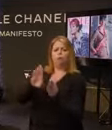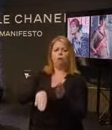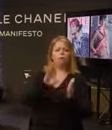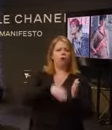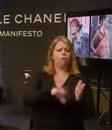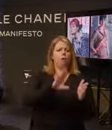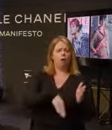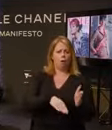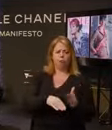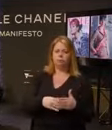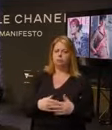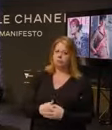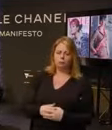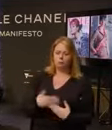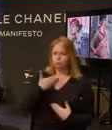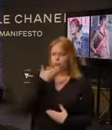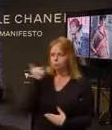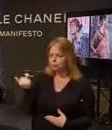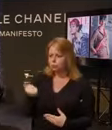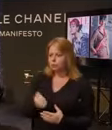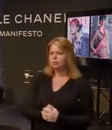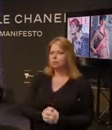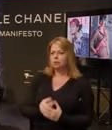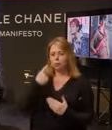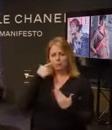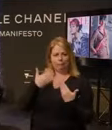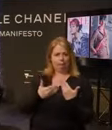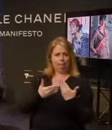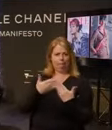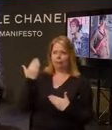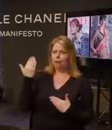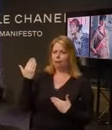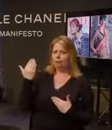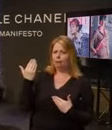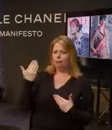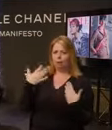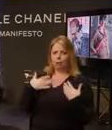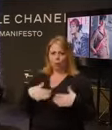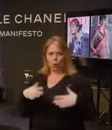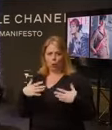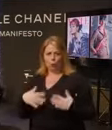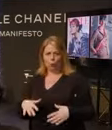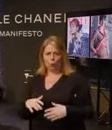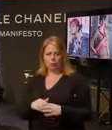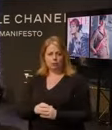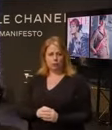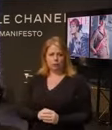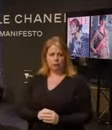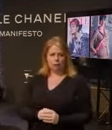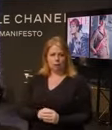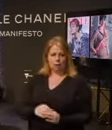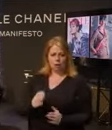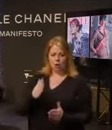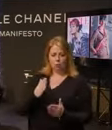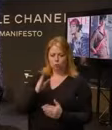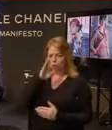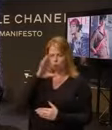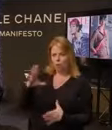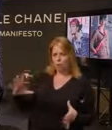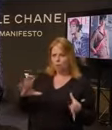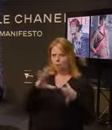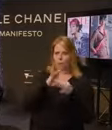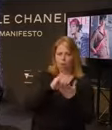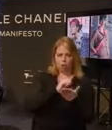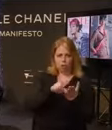so beautiful. And so I think seeing those unexpected garments that we don't necessarily think of immediately when we think